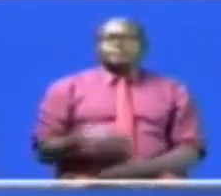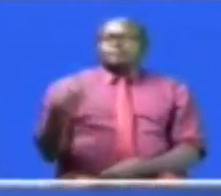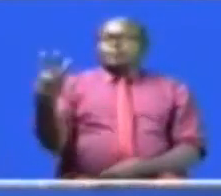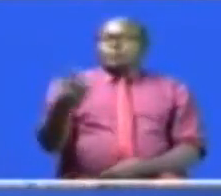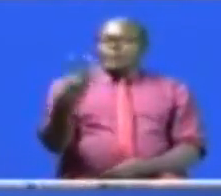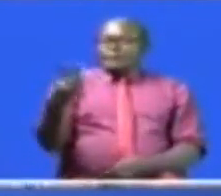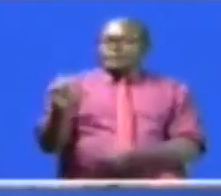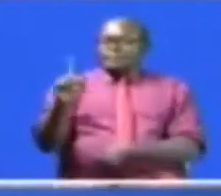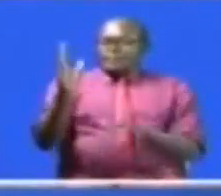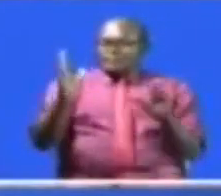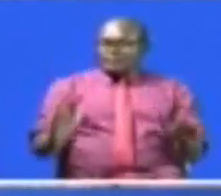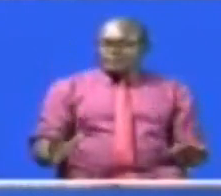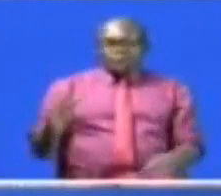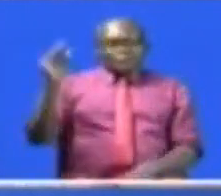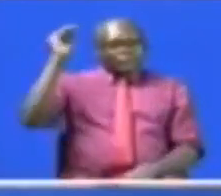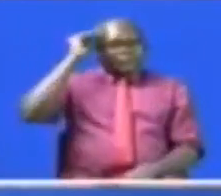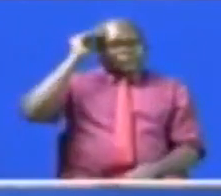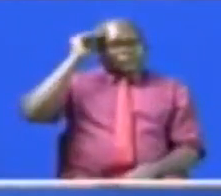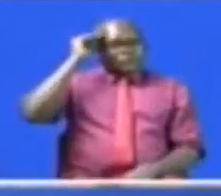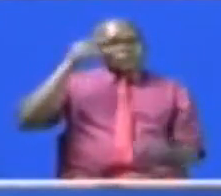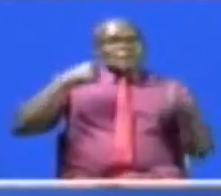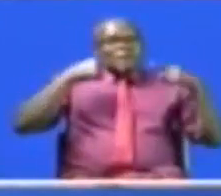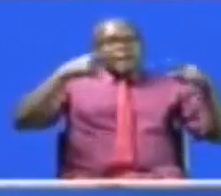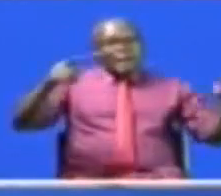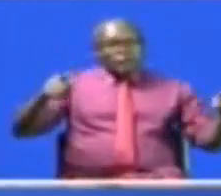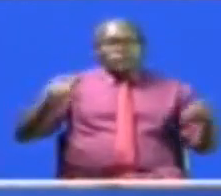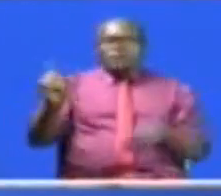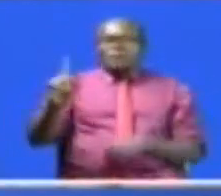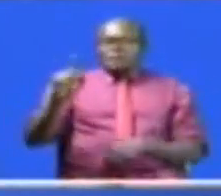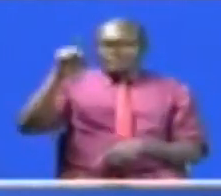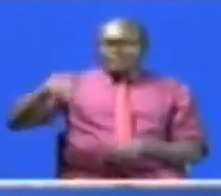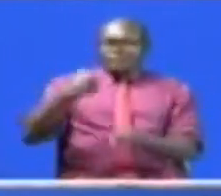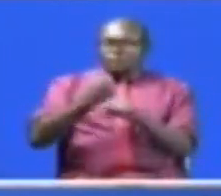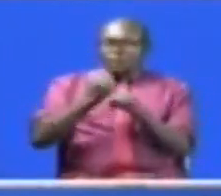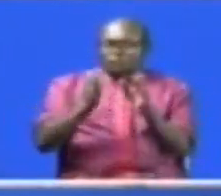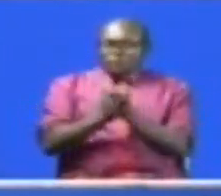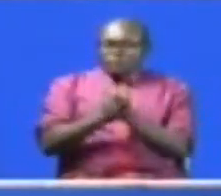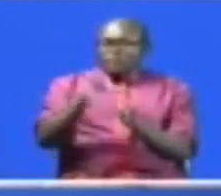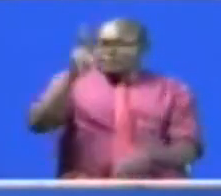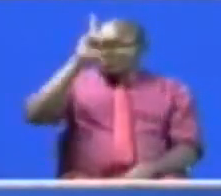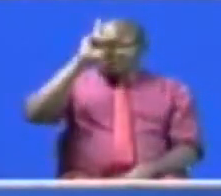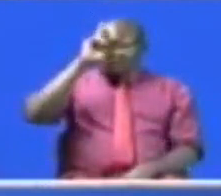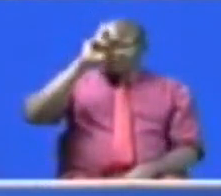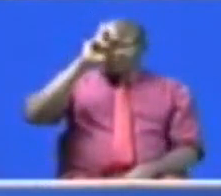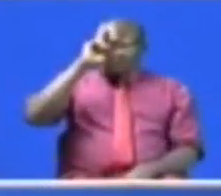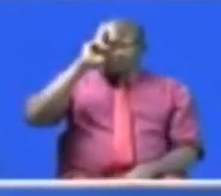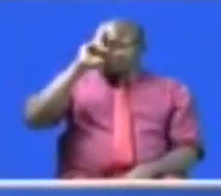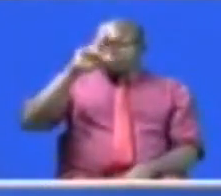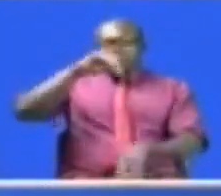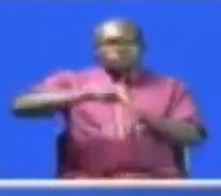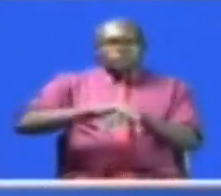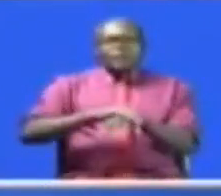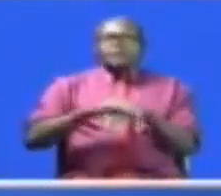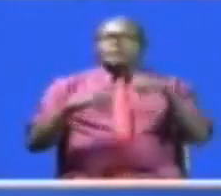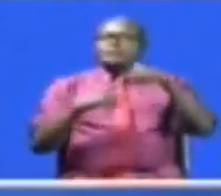Wednesday, Education Cabinet Secretary Amina Mohammed announced that her ministry would partner with law enforcement agencies to